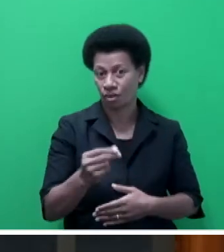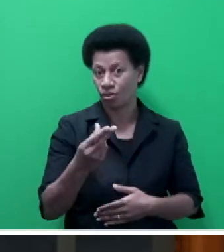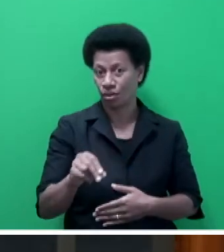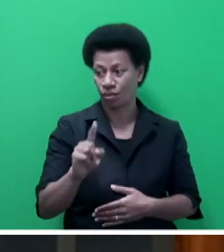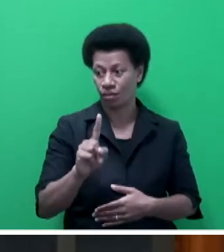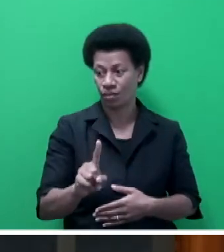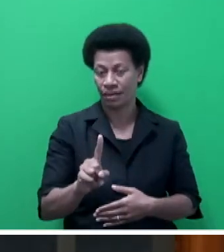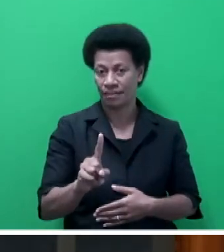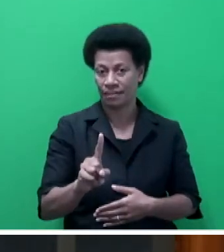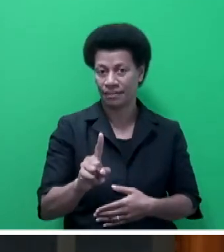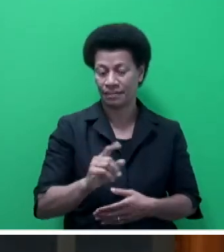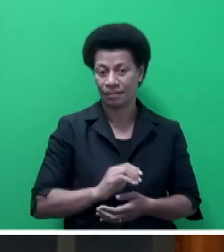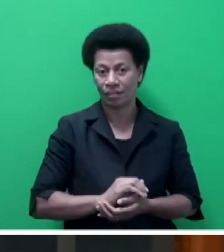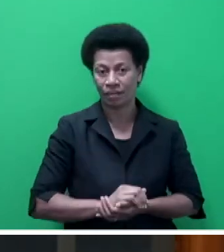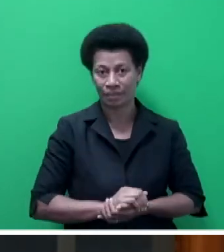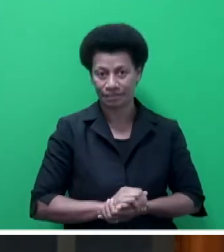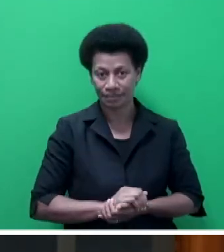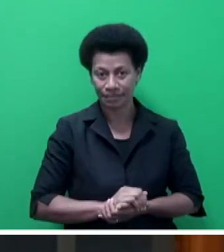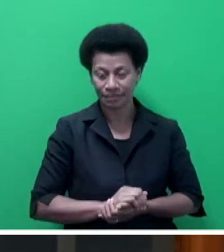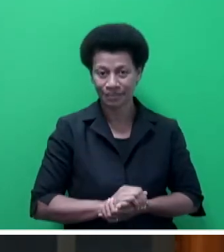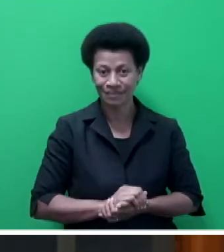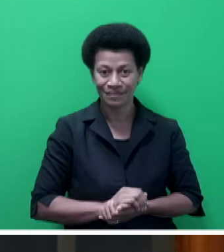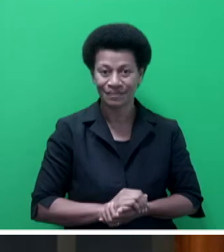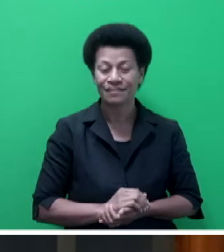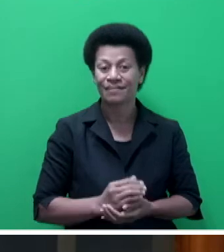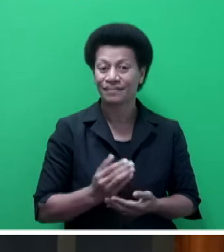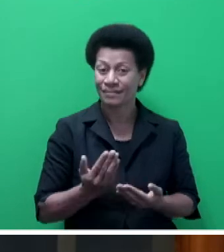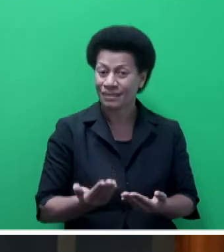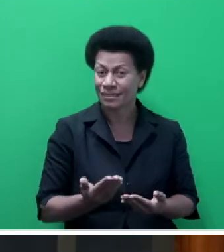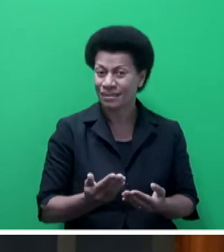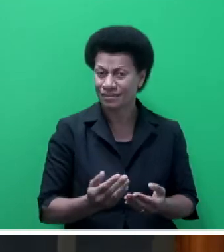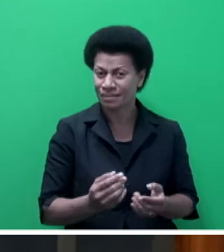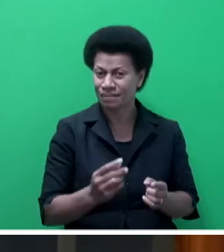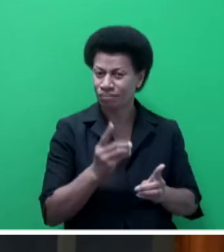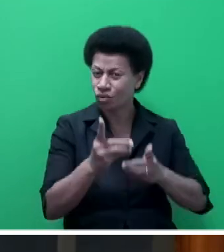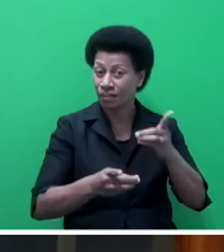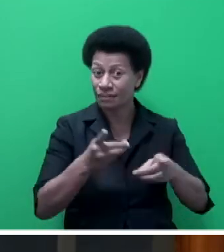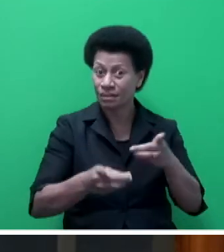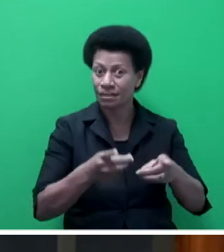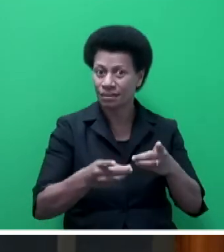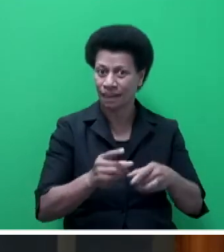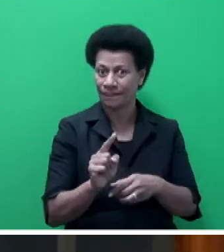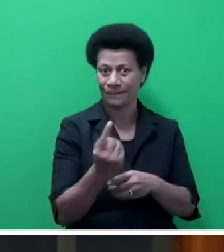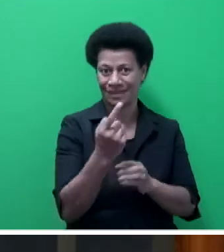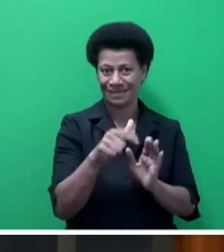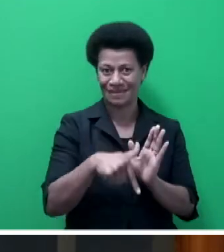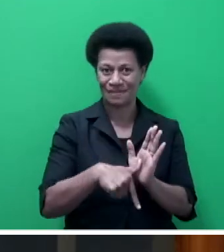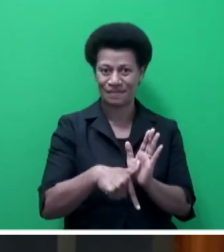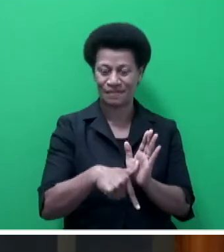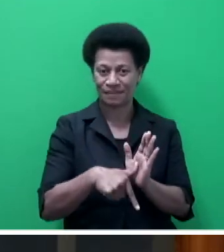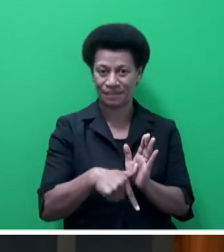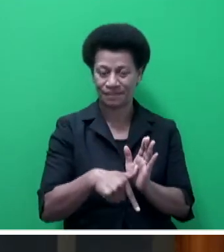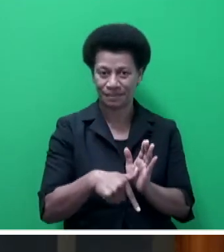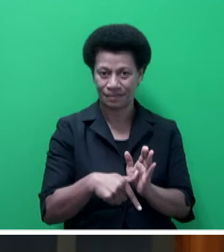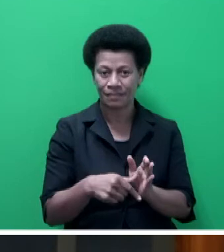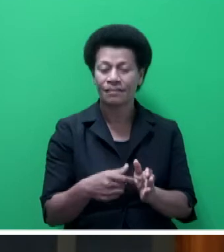2021. Mr. Speaker, say, the summit may be for the first time, but the